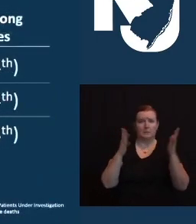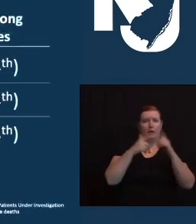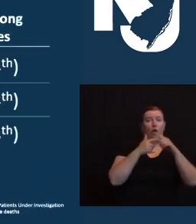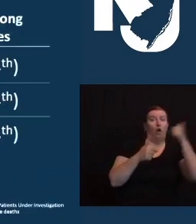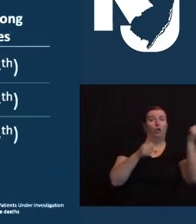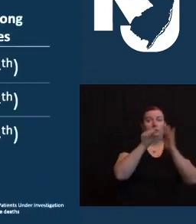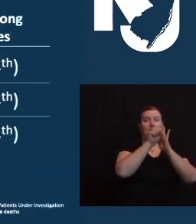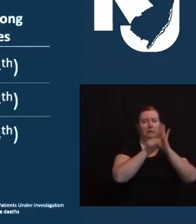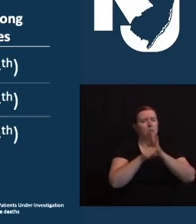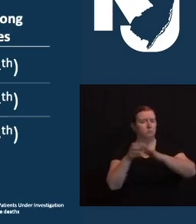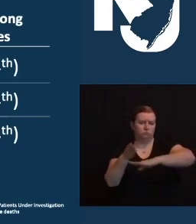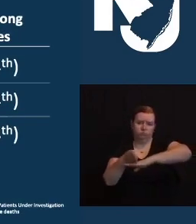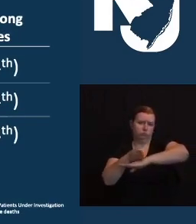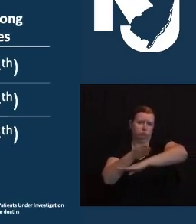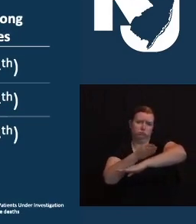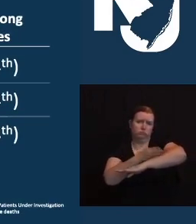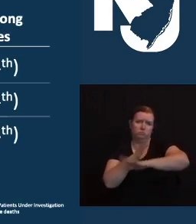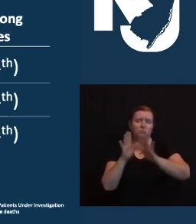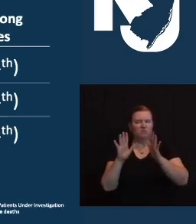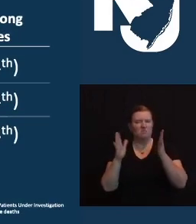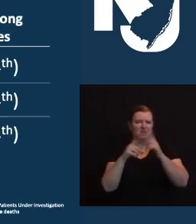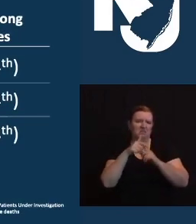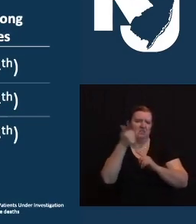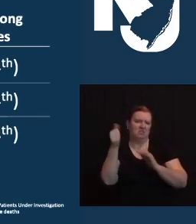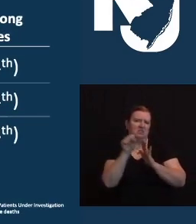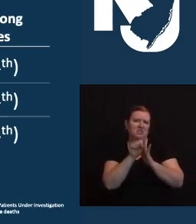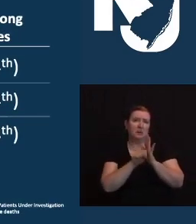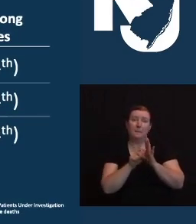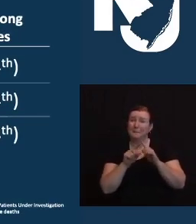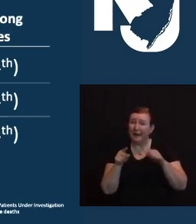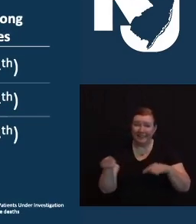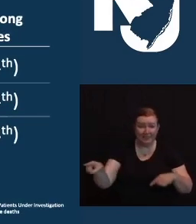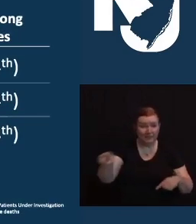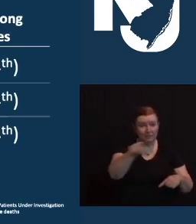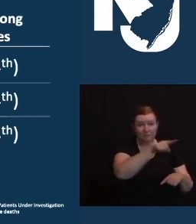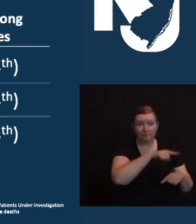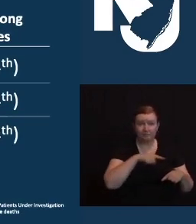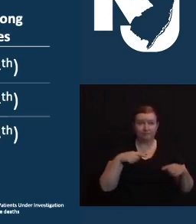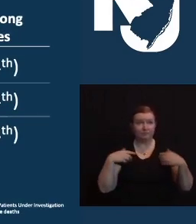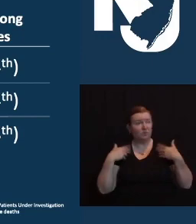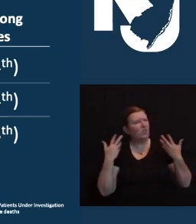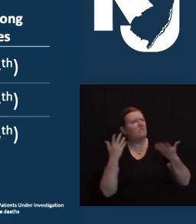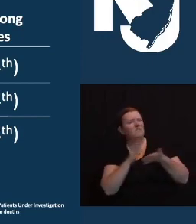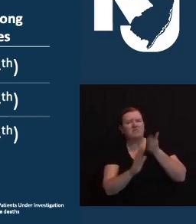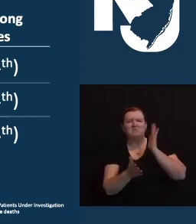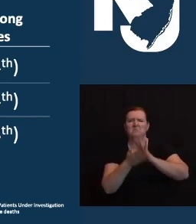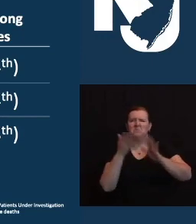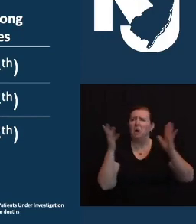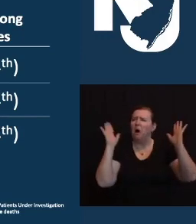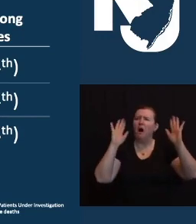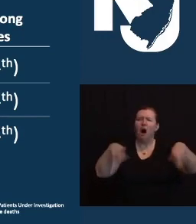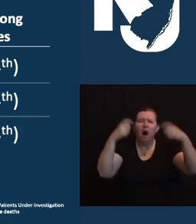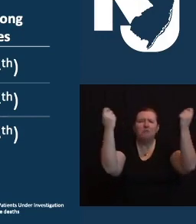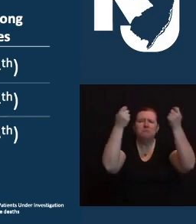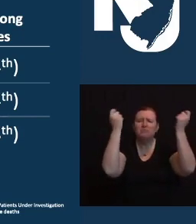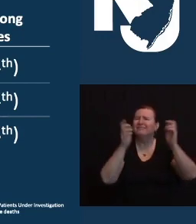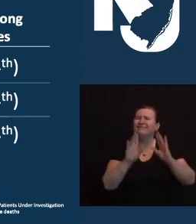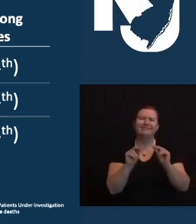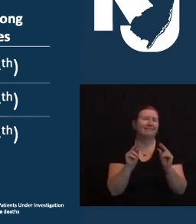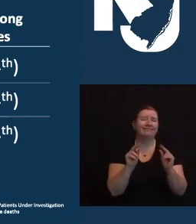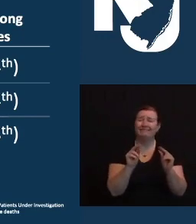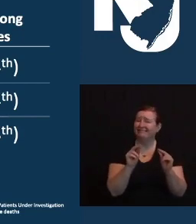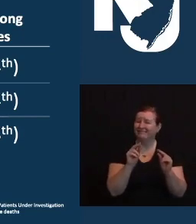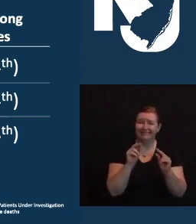improve. However, that does not change anything I said earlier. We are not out of the woods yet by any means. Think of it this